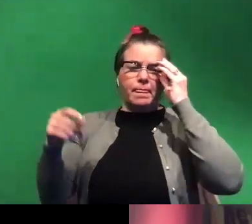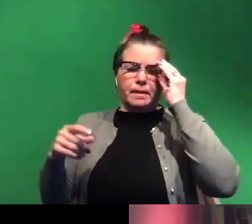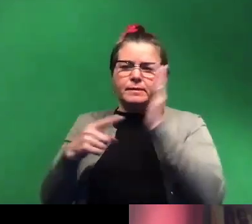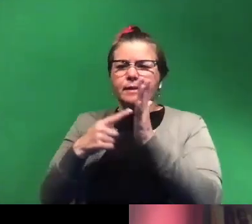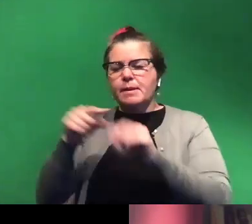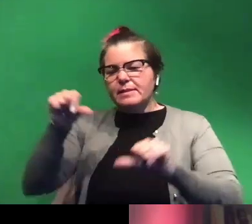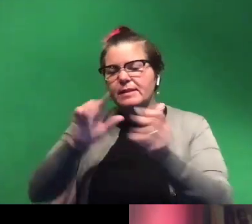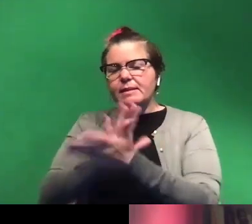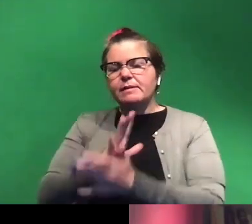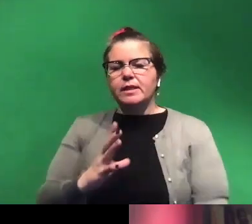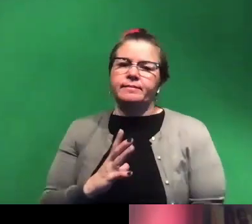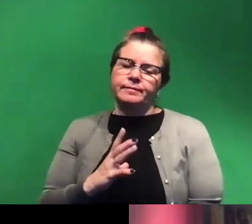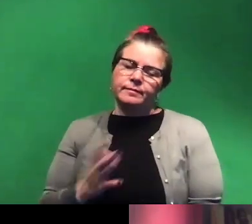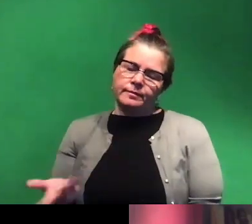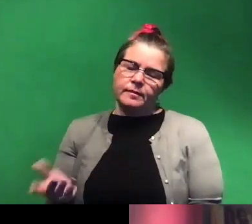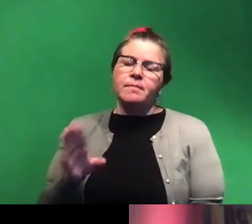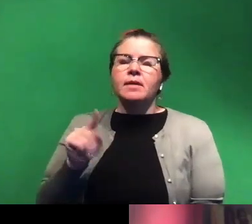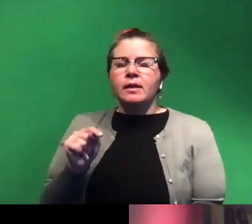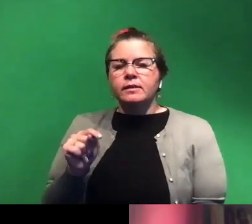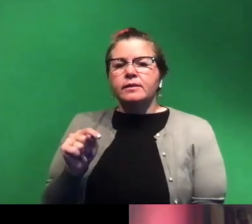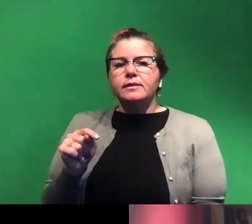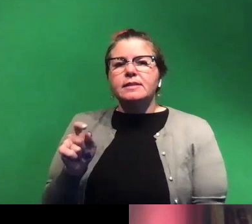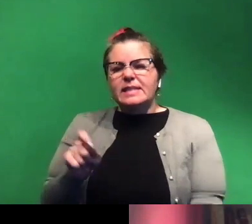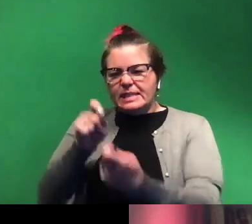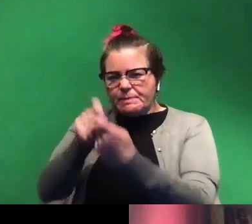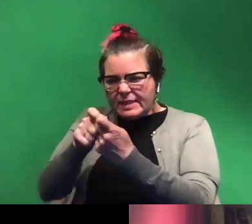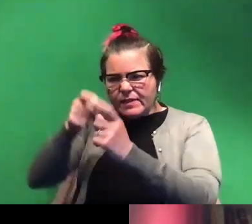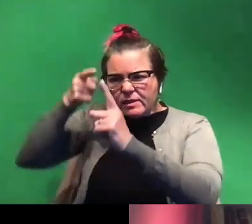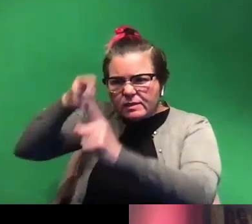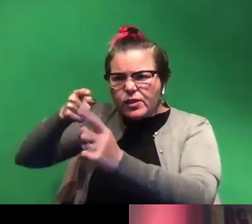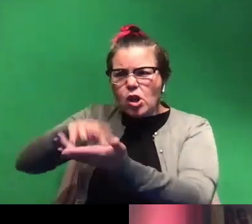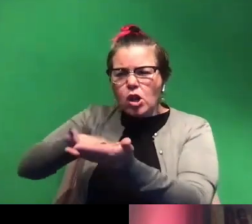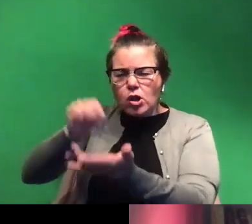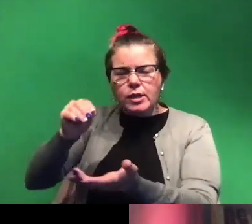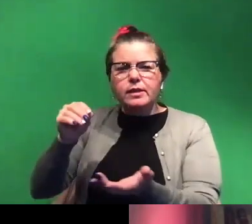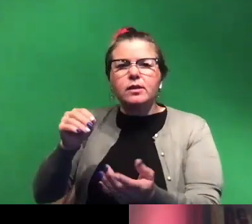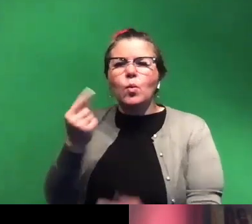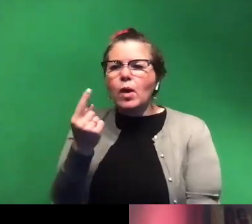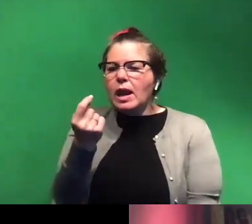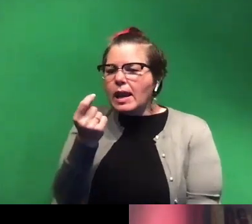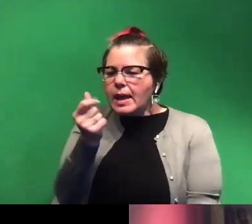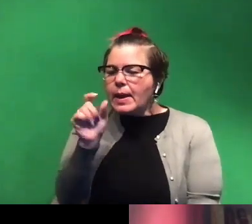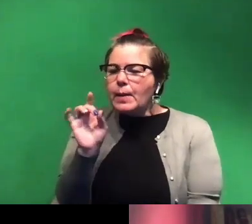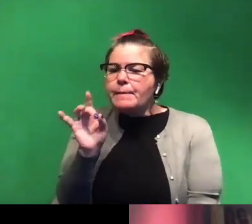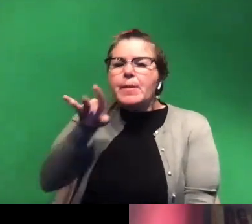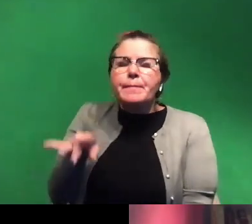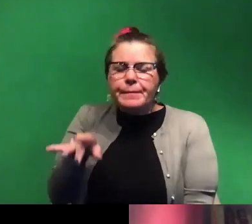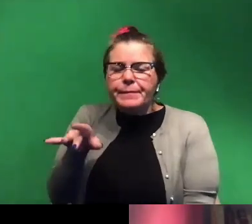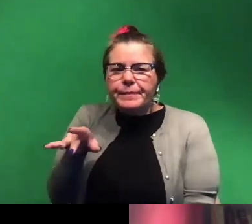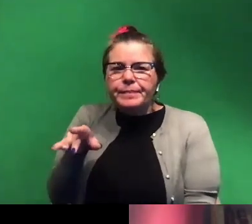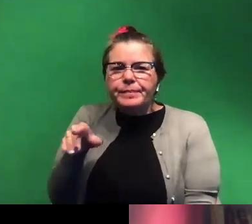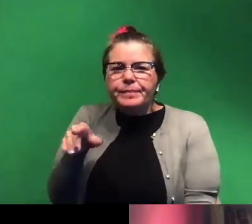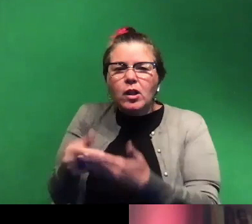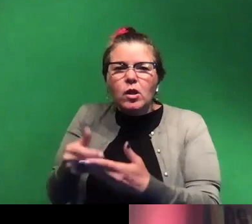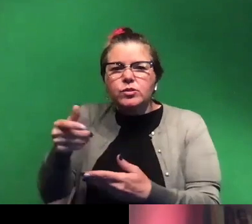papers is fine, but like the specific thing that they're learning is just like one little like closer to